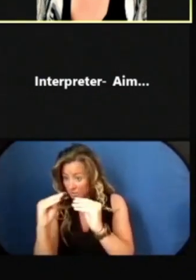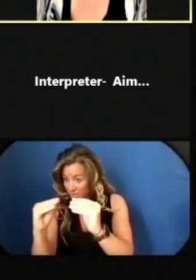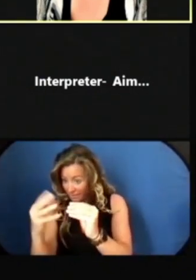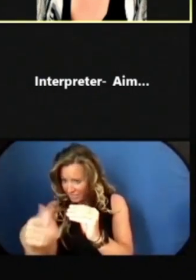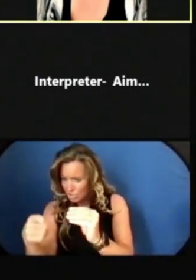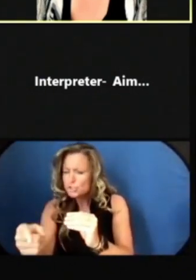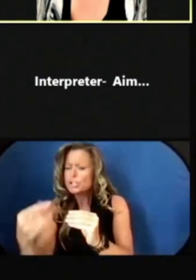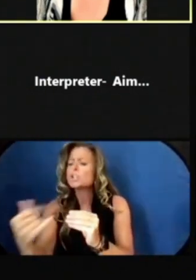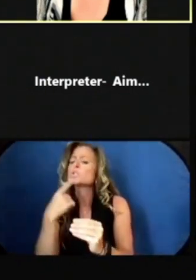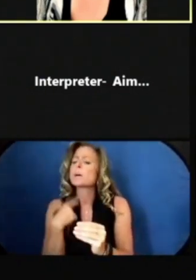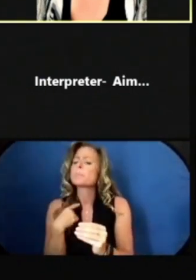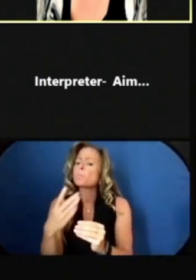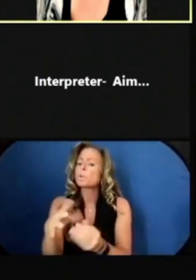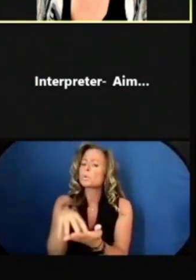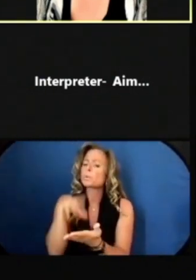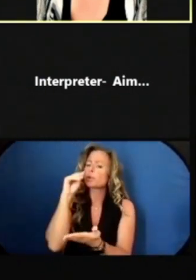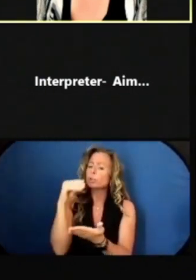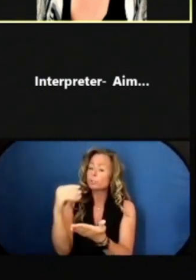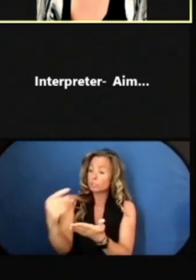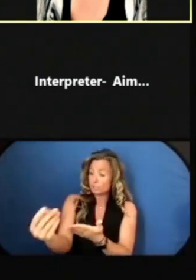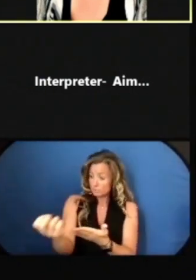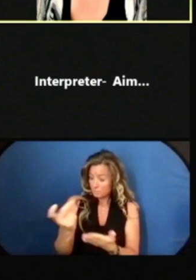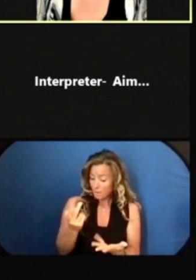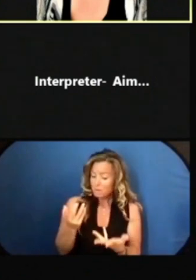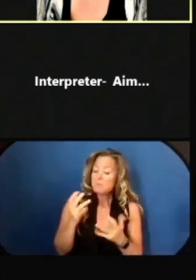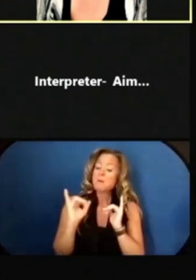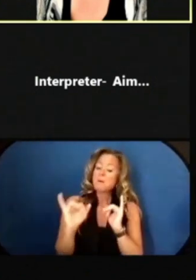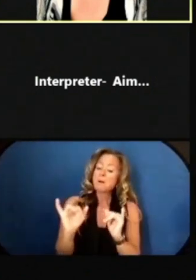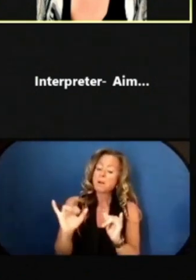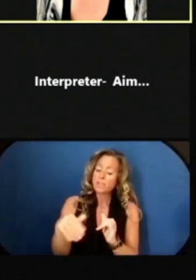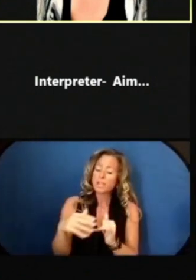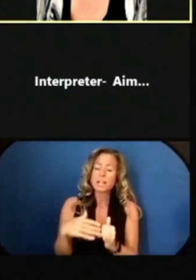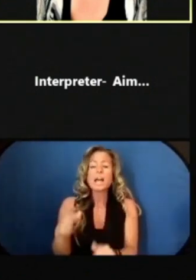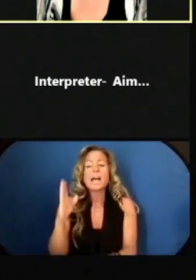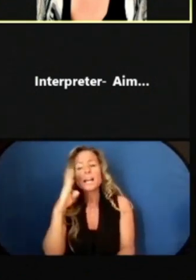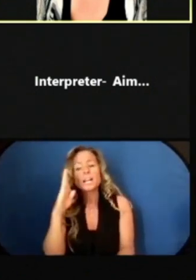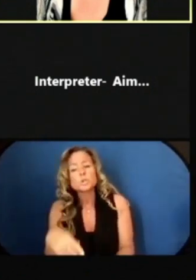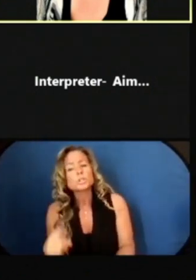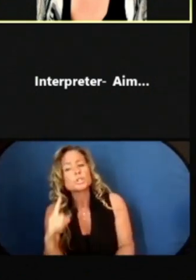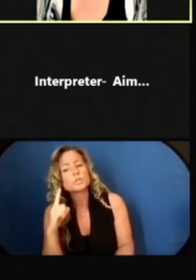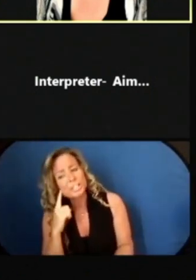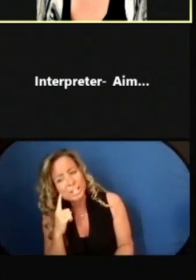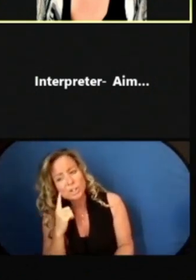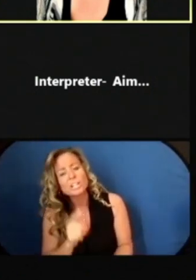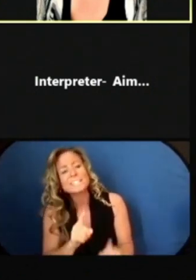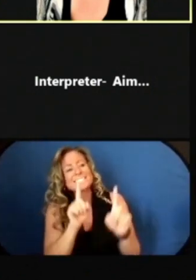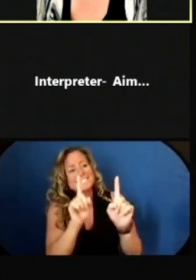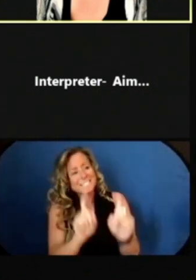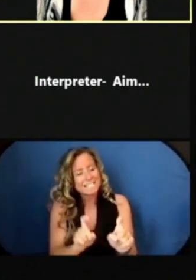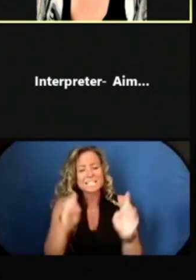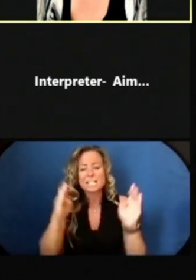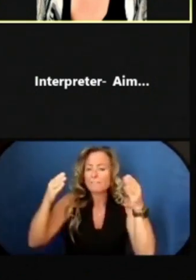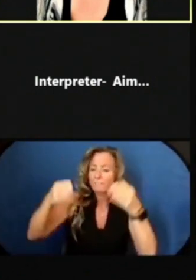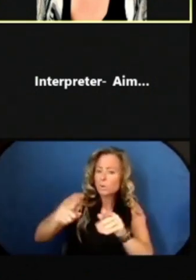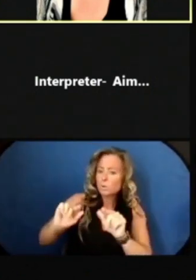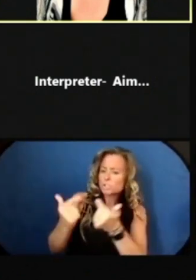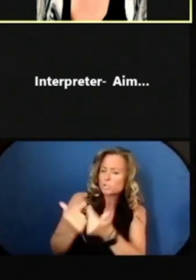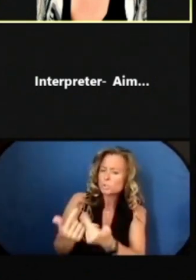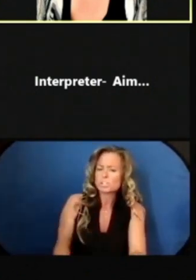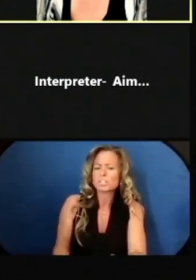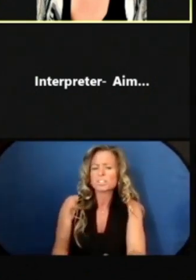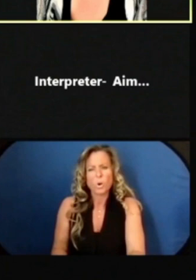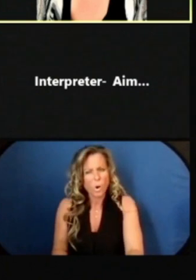And just a quick note, I know when people hear testing and focus groups, it sounds